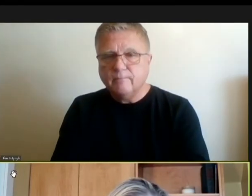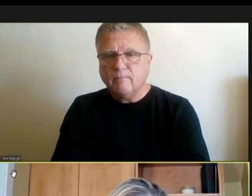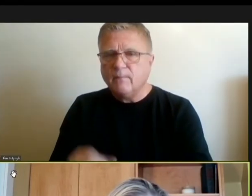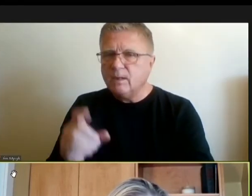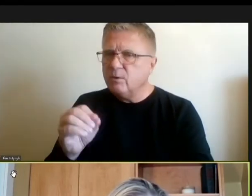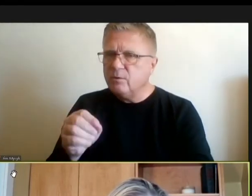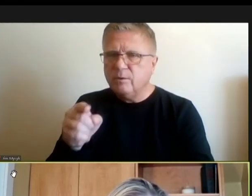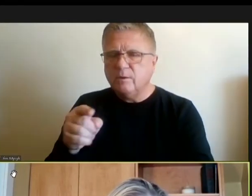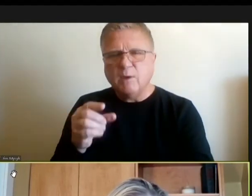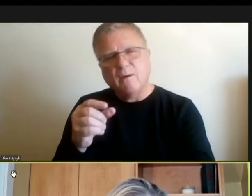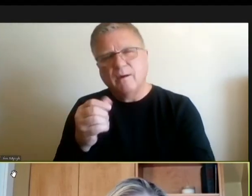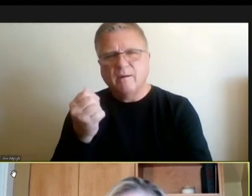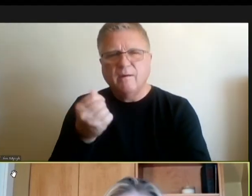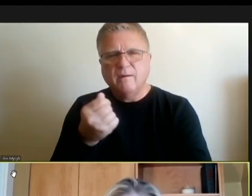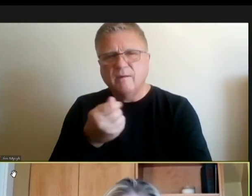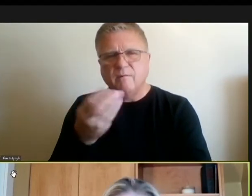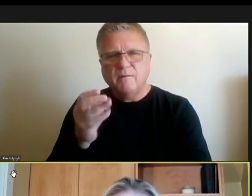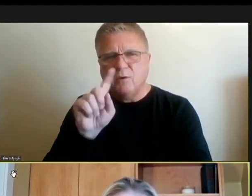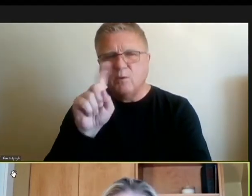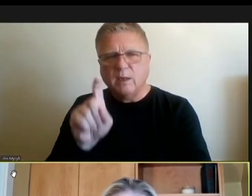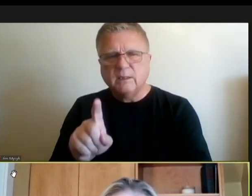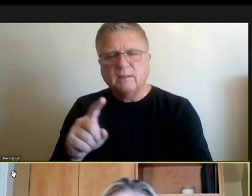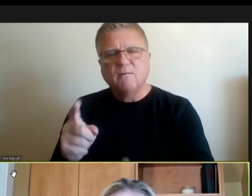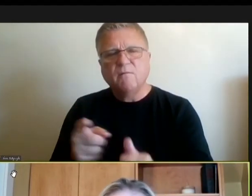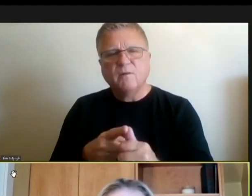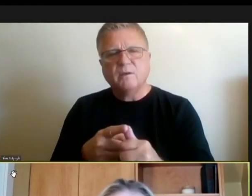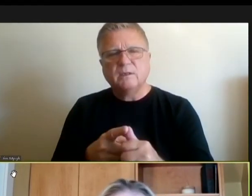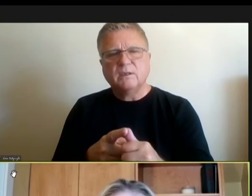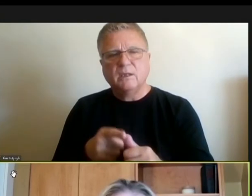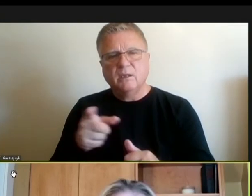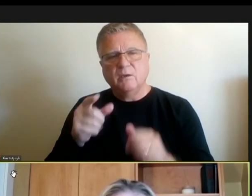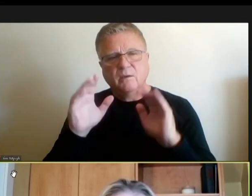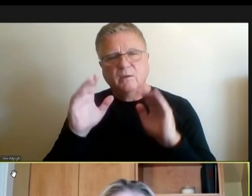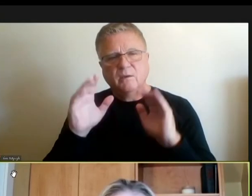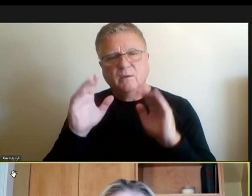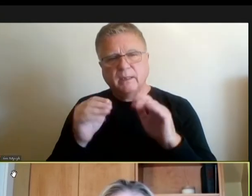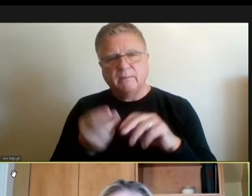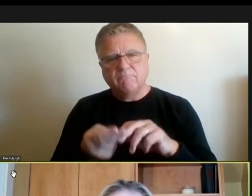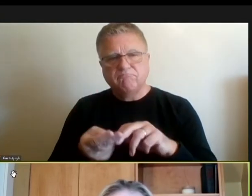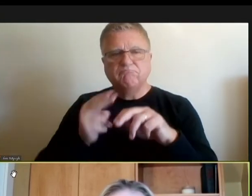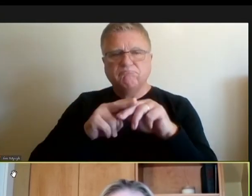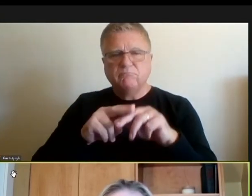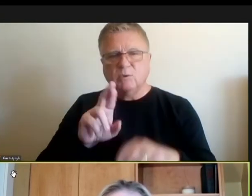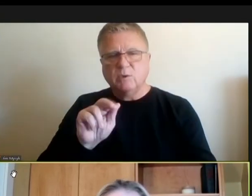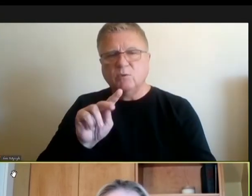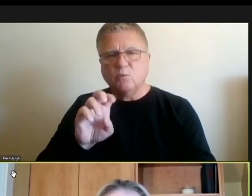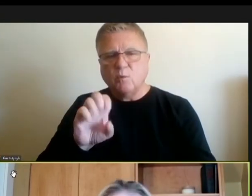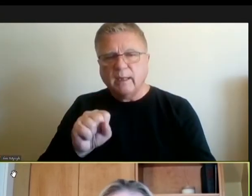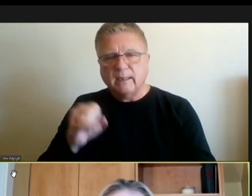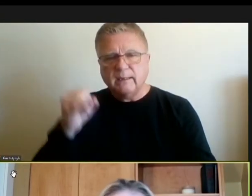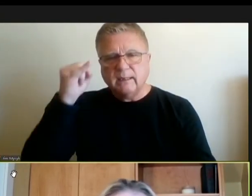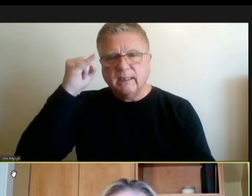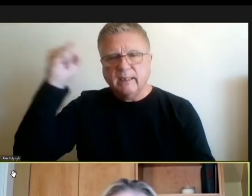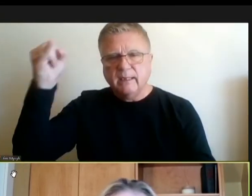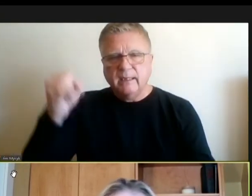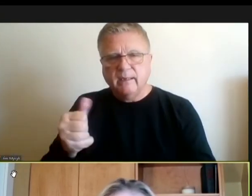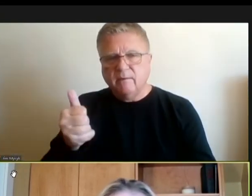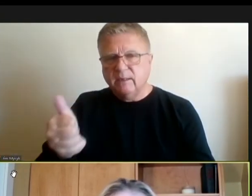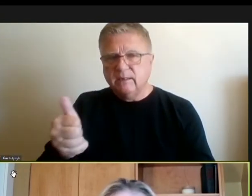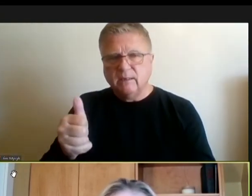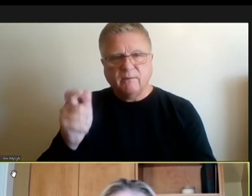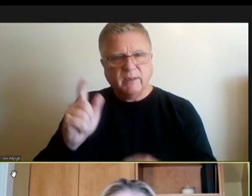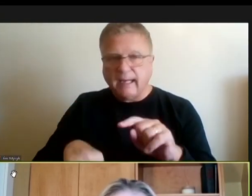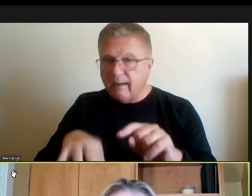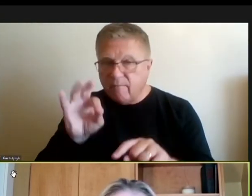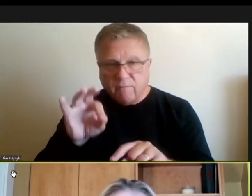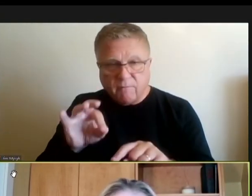I guess a couple of questions. One, do you anticipate increased rates if you're not able to find additional